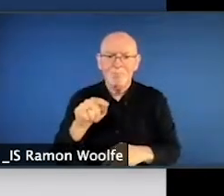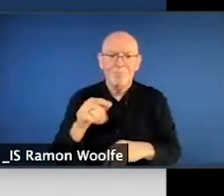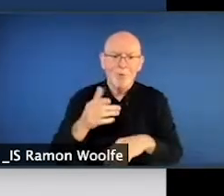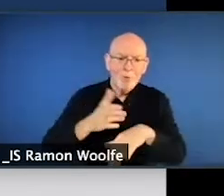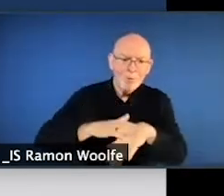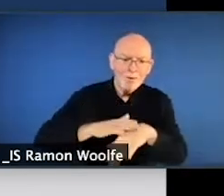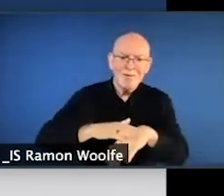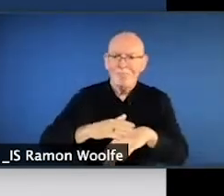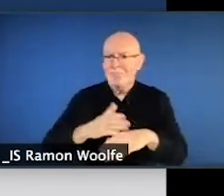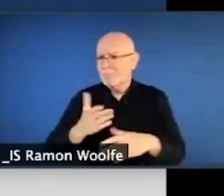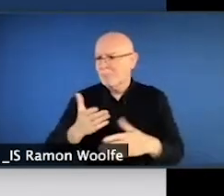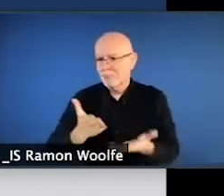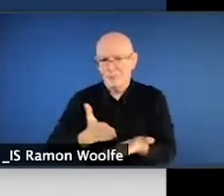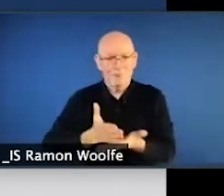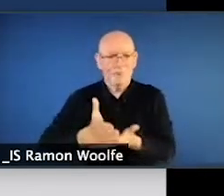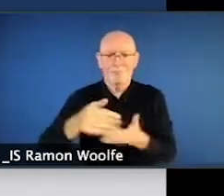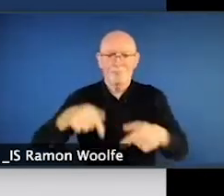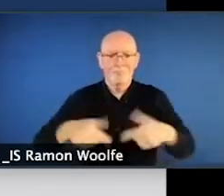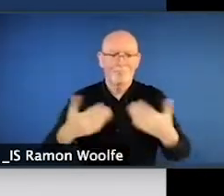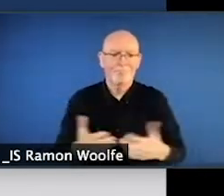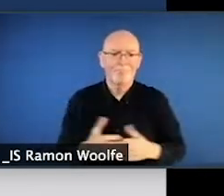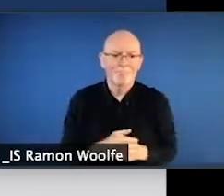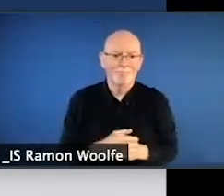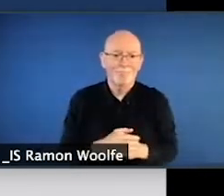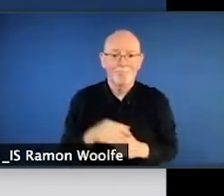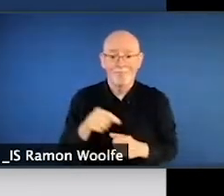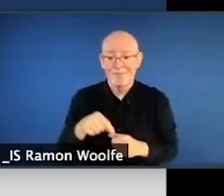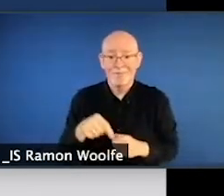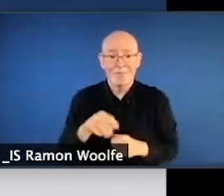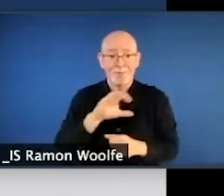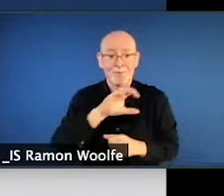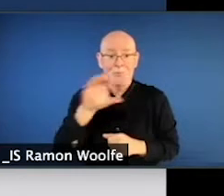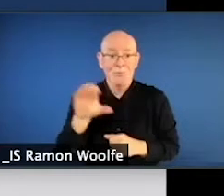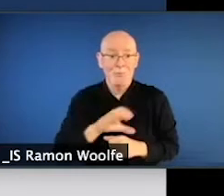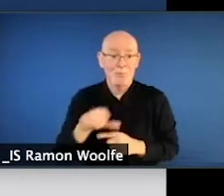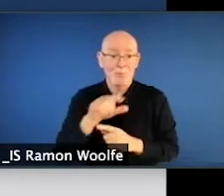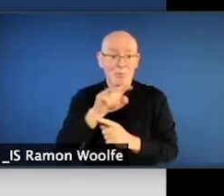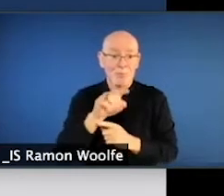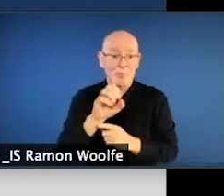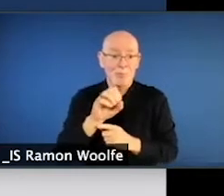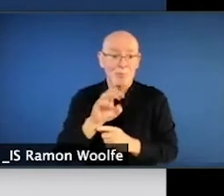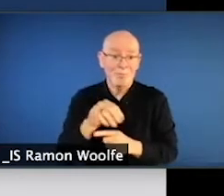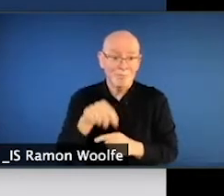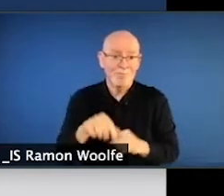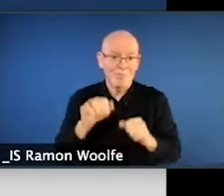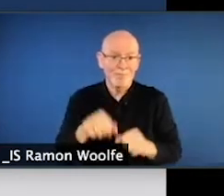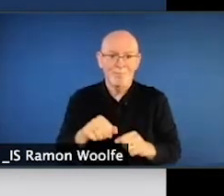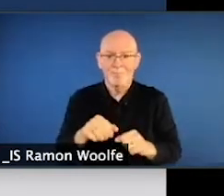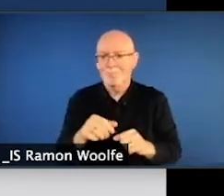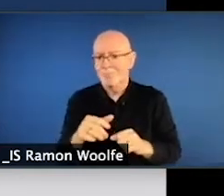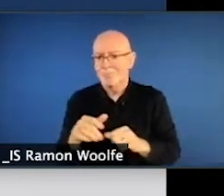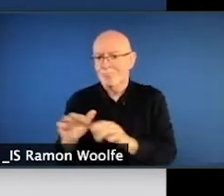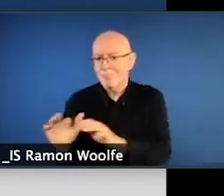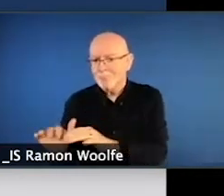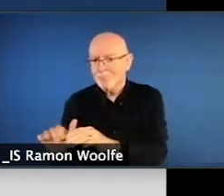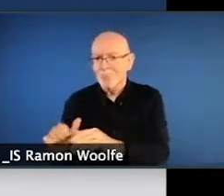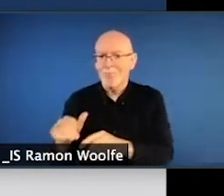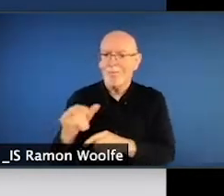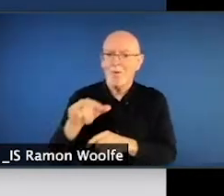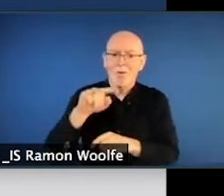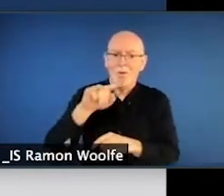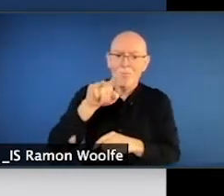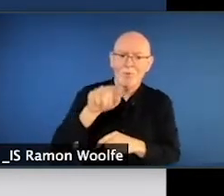question anonymously if you wish. If you're following the live stream or in the event app, type your question